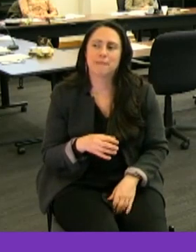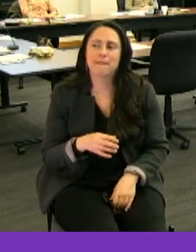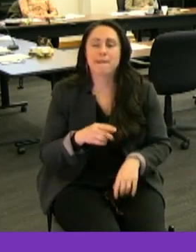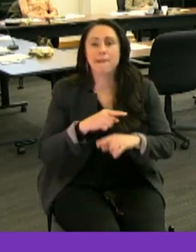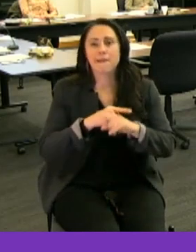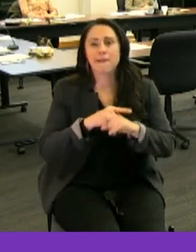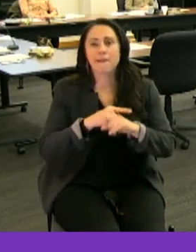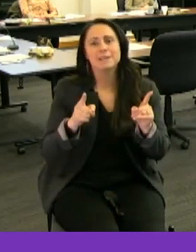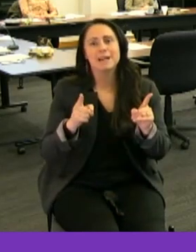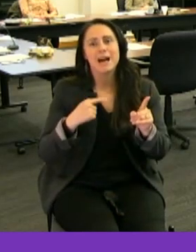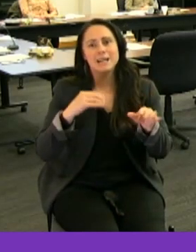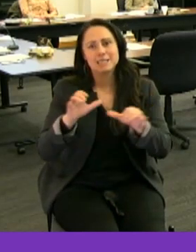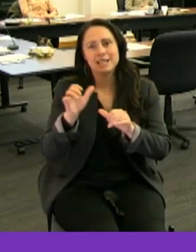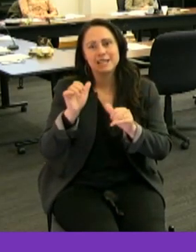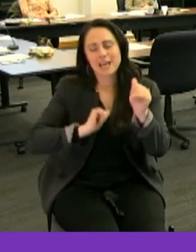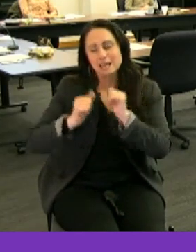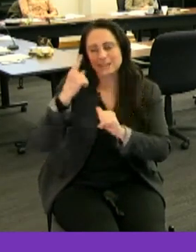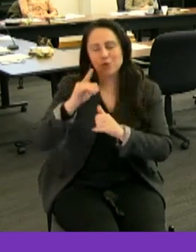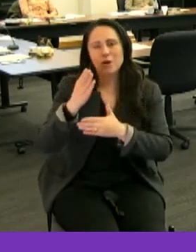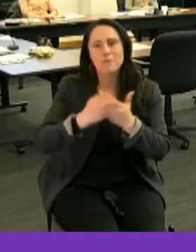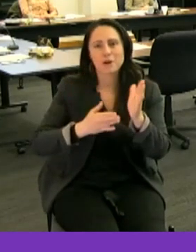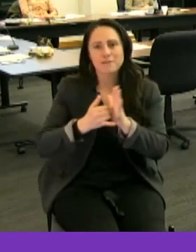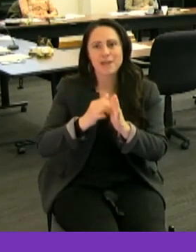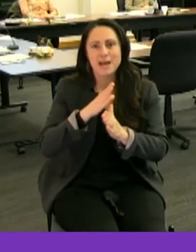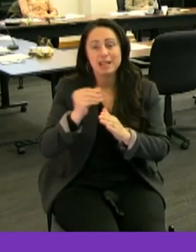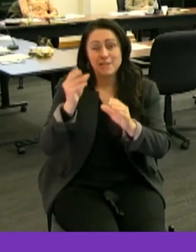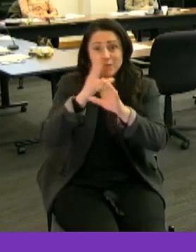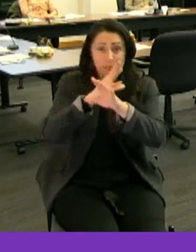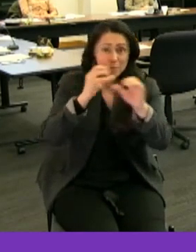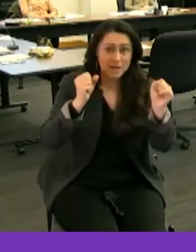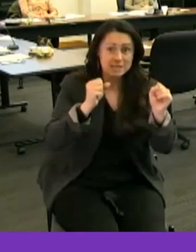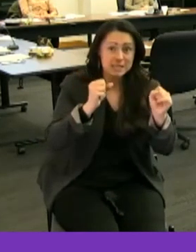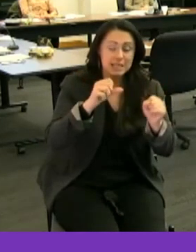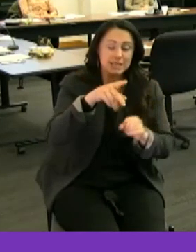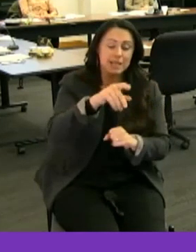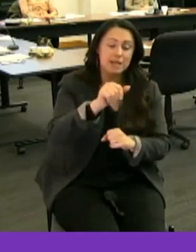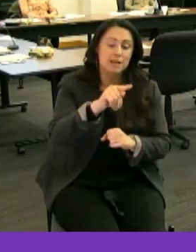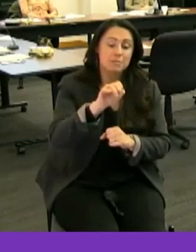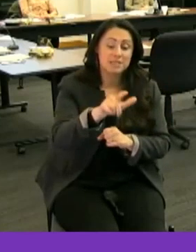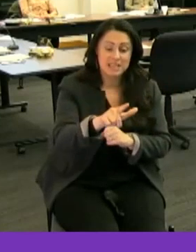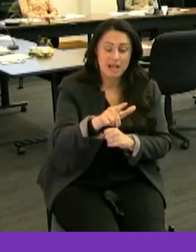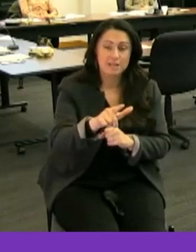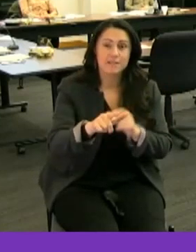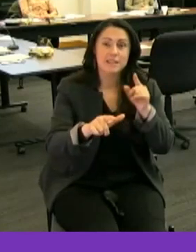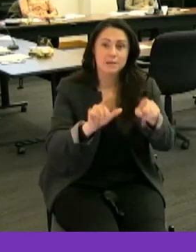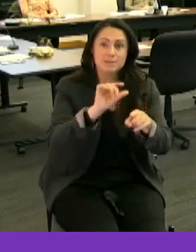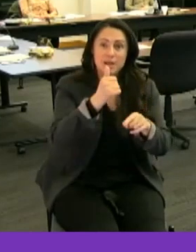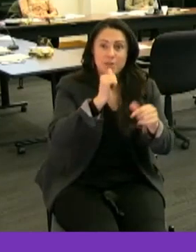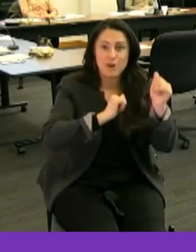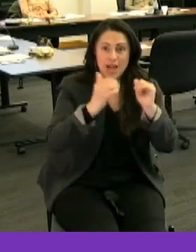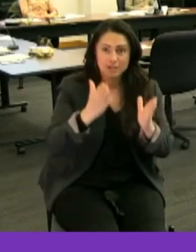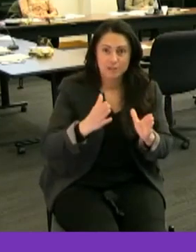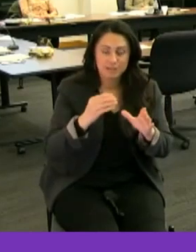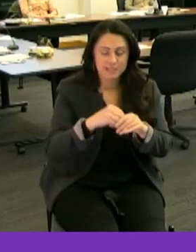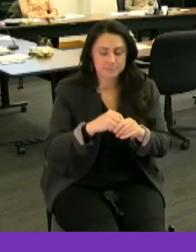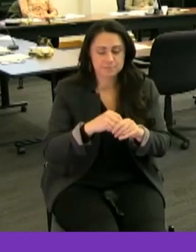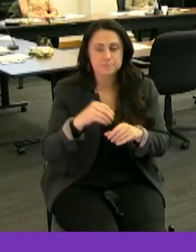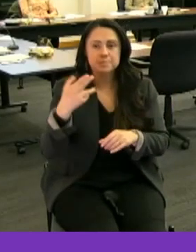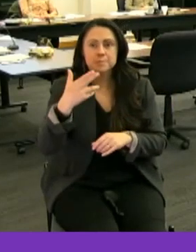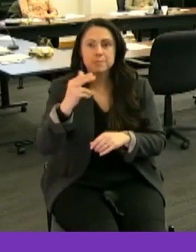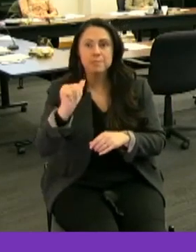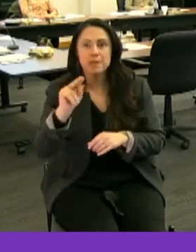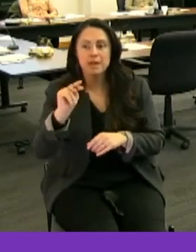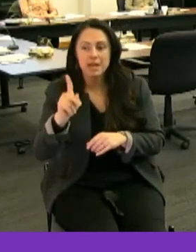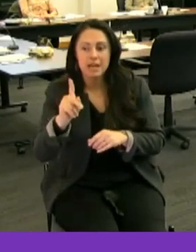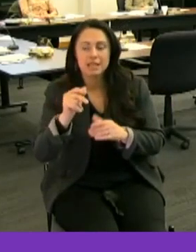But I did the acting for part of it, and the president, Mansi Patel, was the other actor in it. And Hank helped us